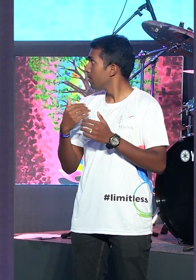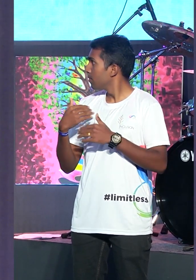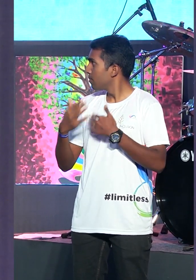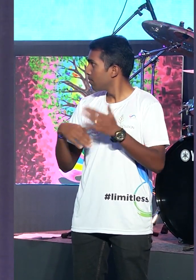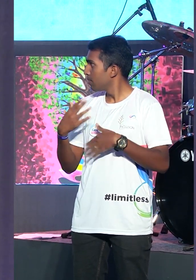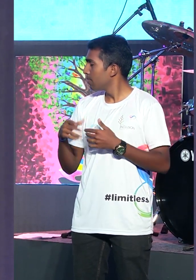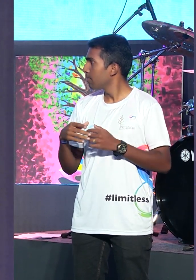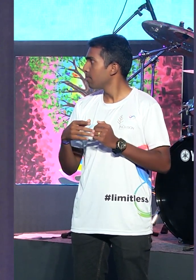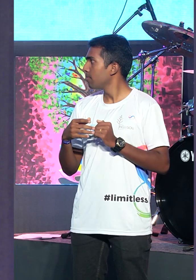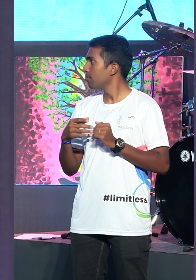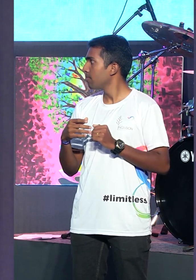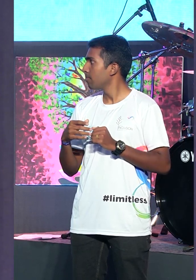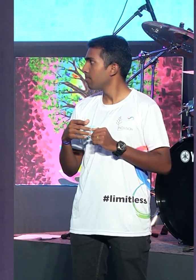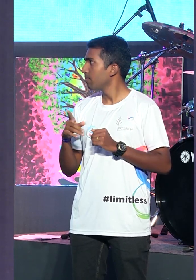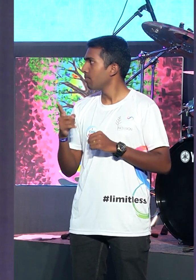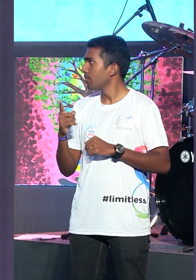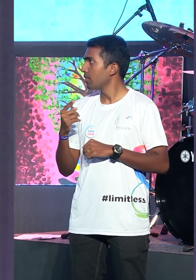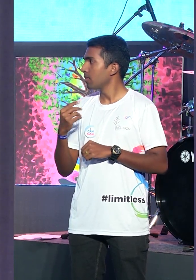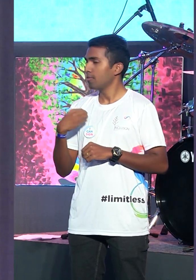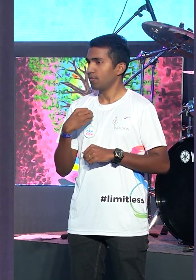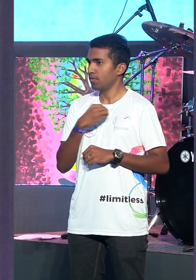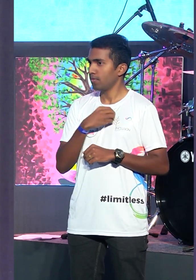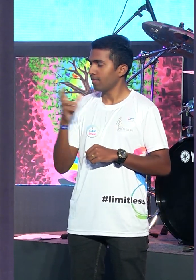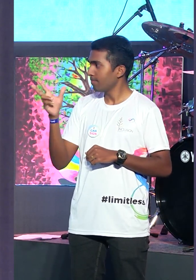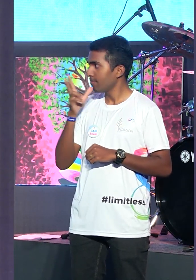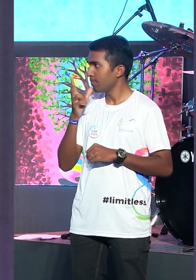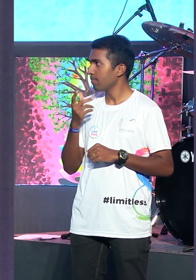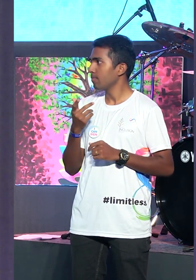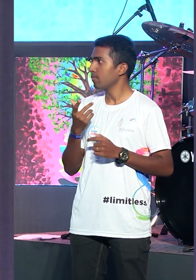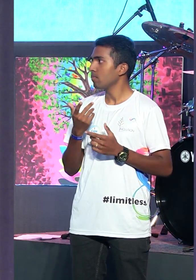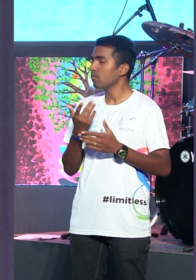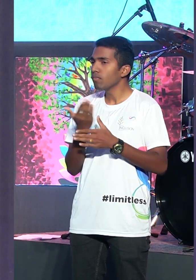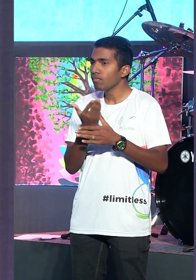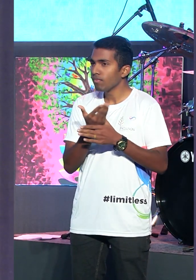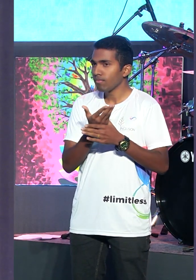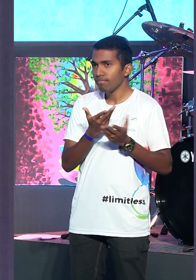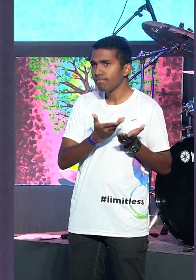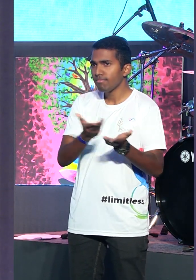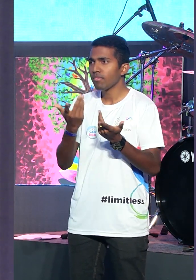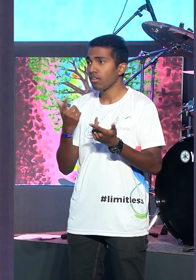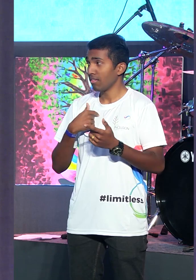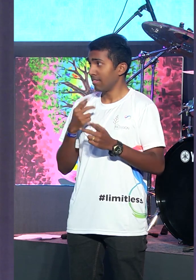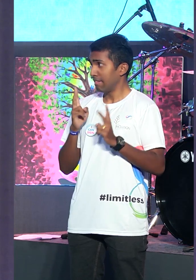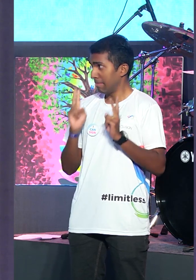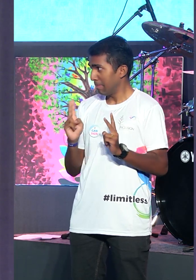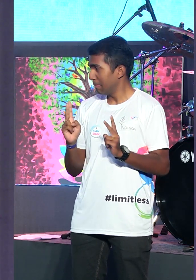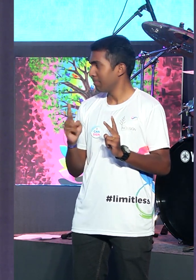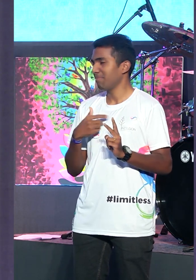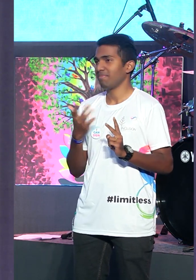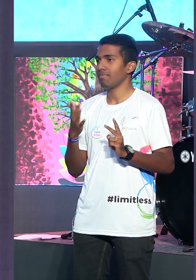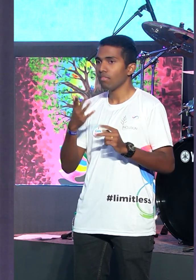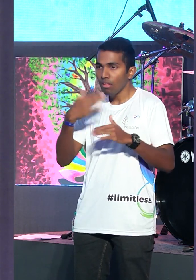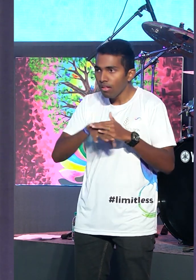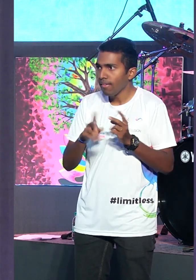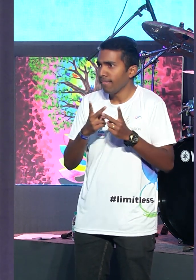in a doctor's clinic doing some file clerk duties. The job was hard for me to sustain as I was required to multitask and do